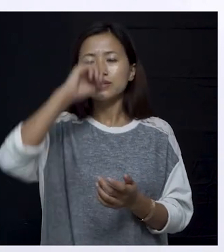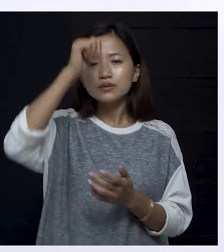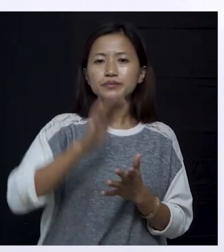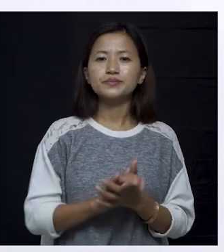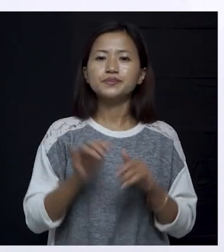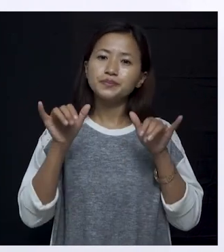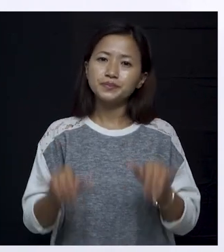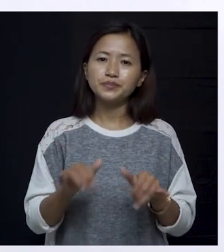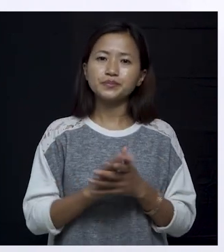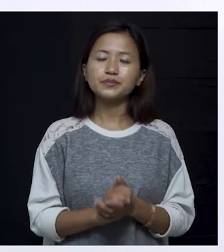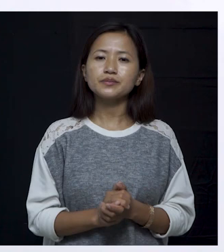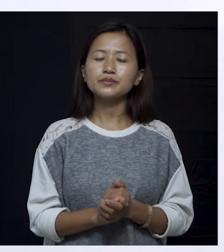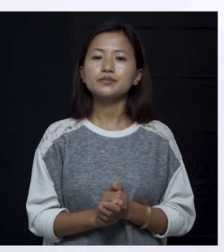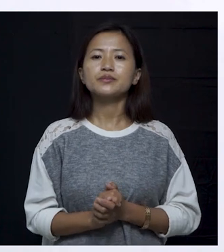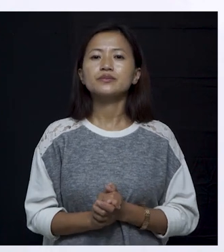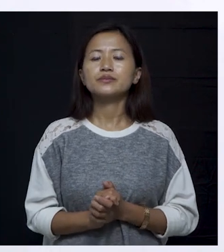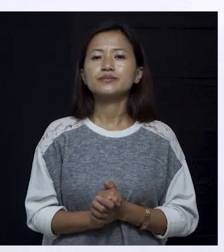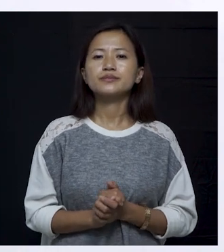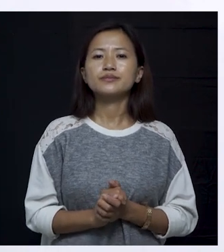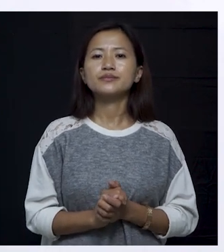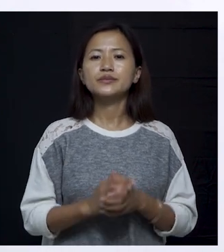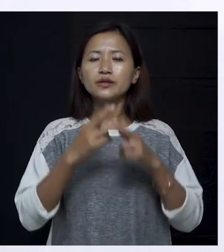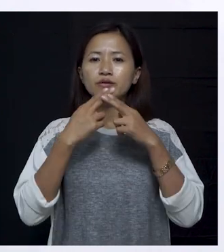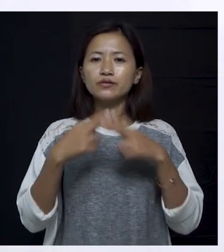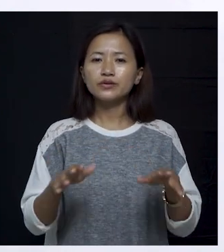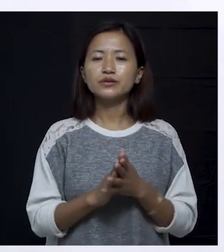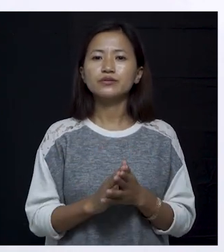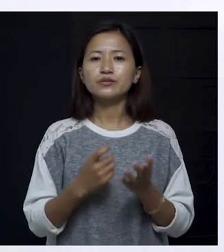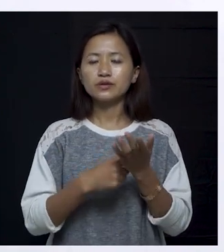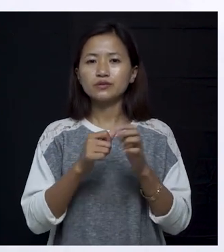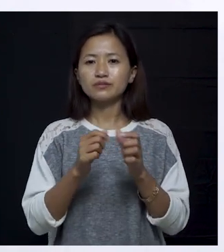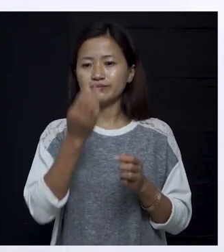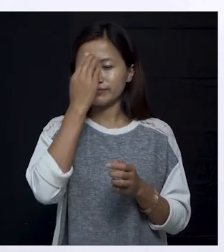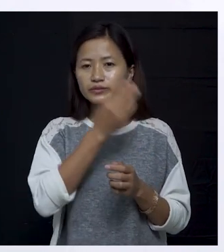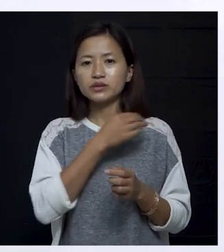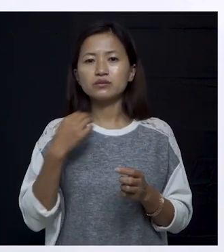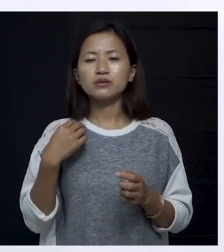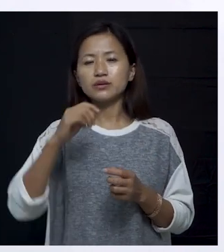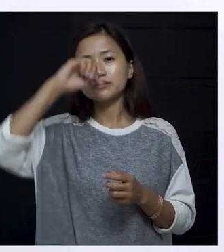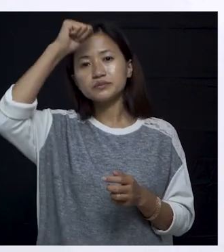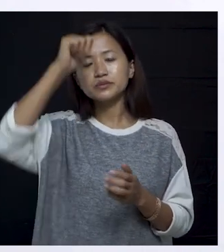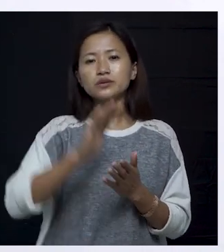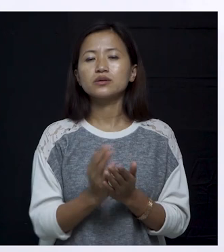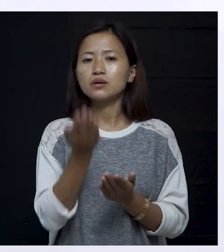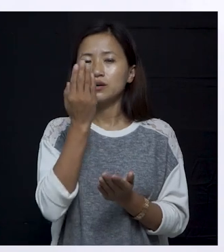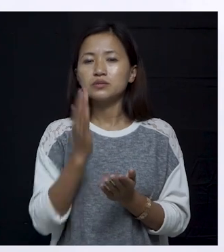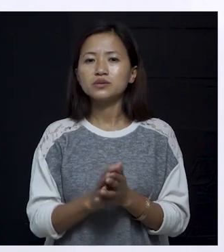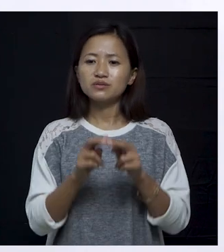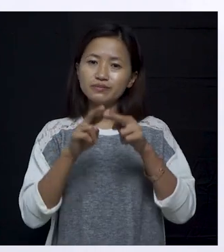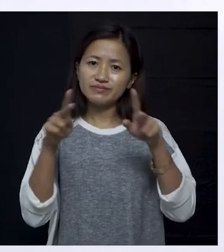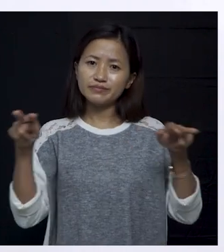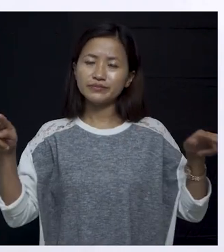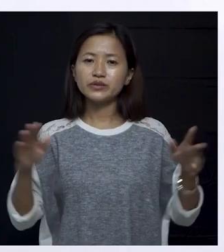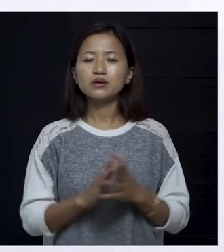do with your freedom. Then we have freedom of religion, where every one of us, we have the freedom